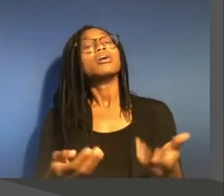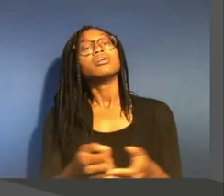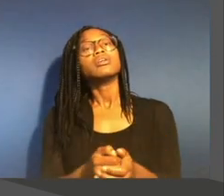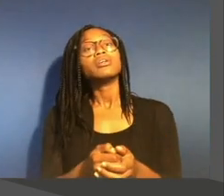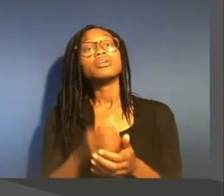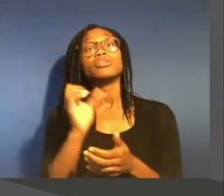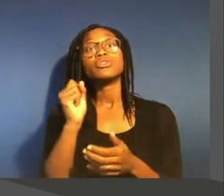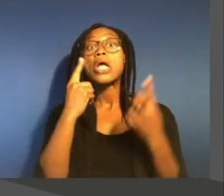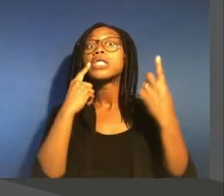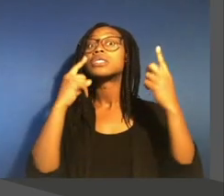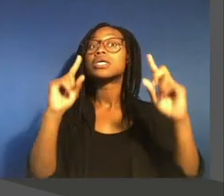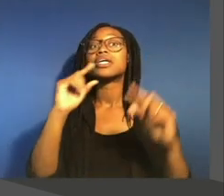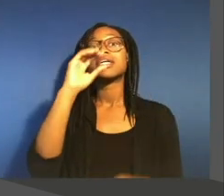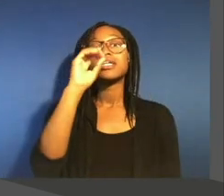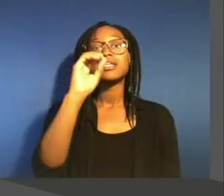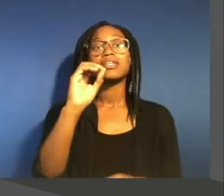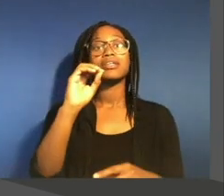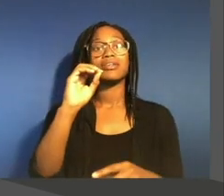0.01.